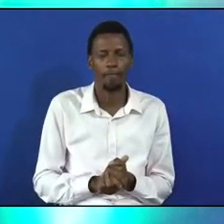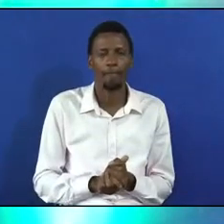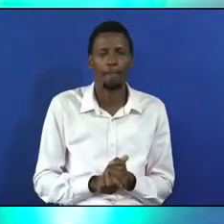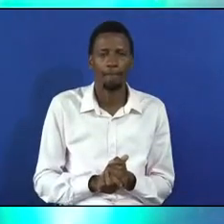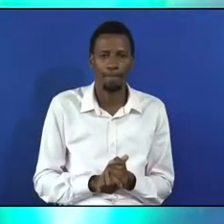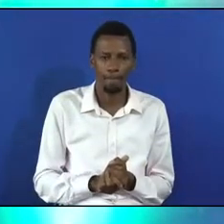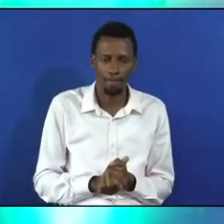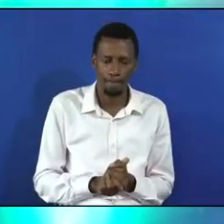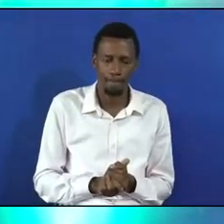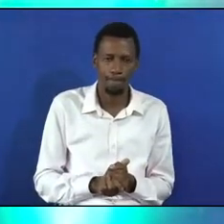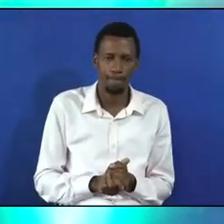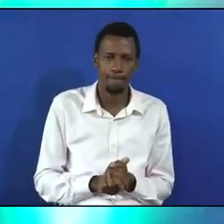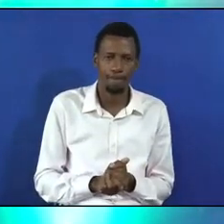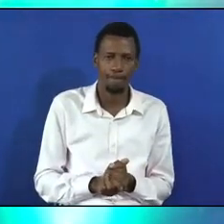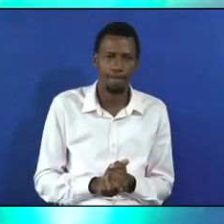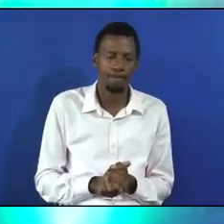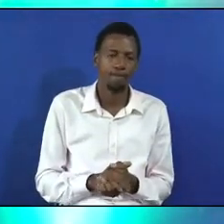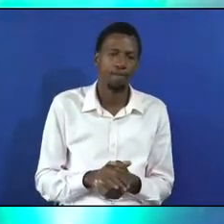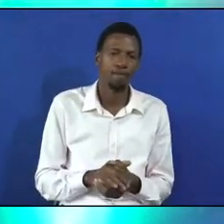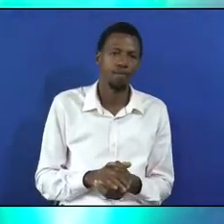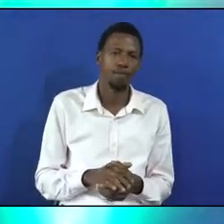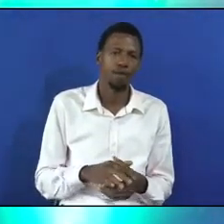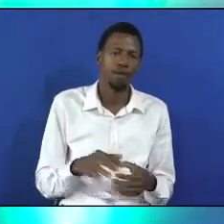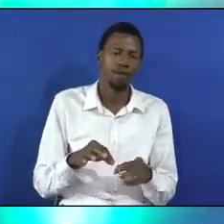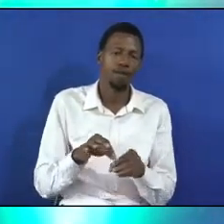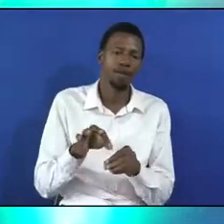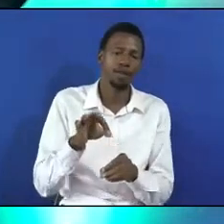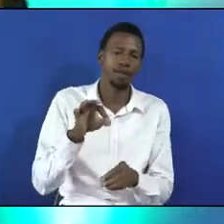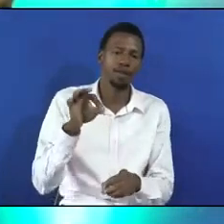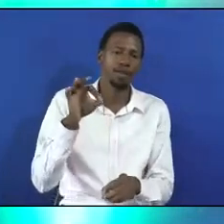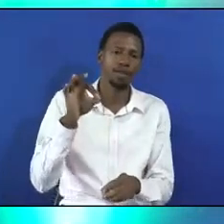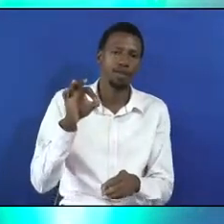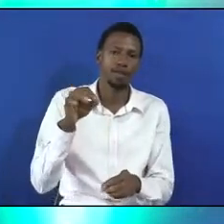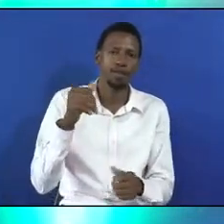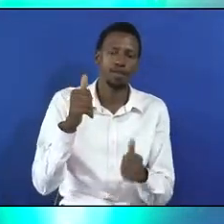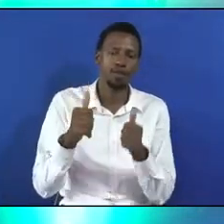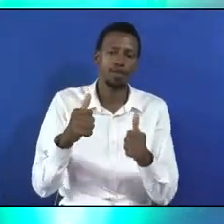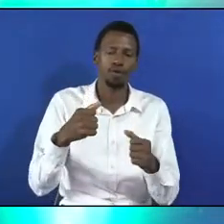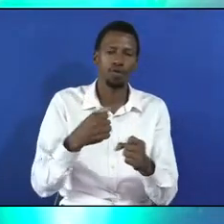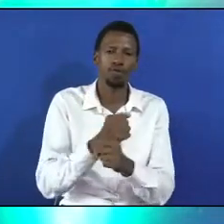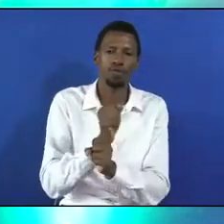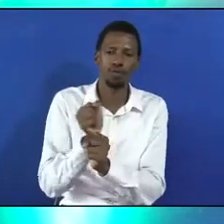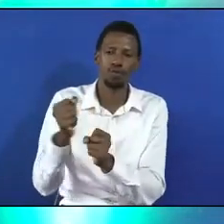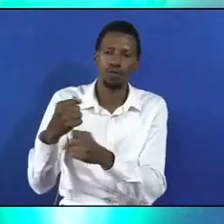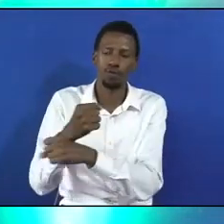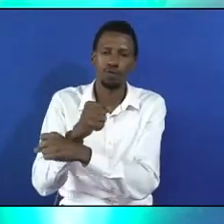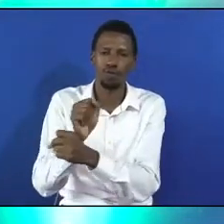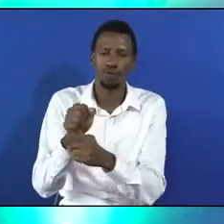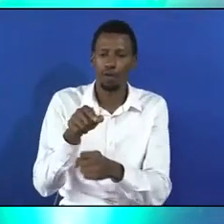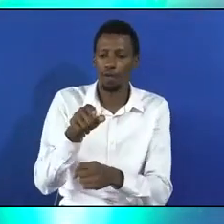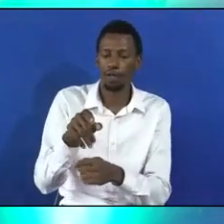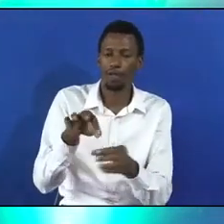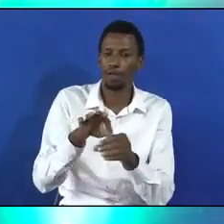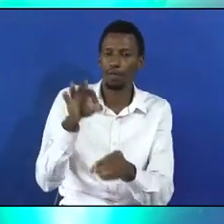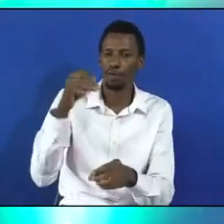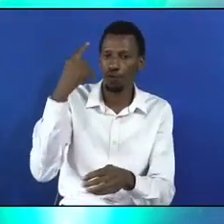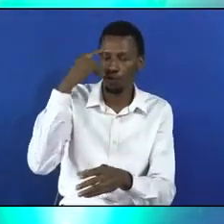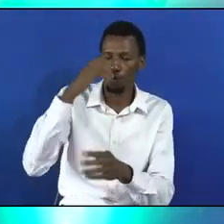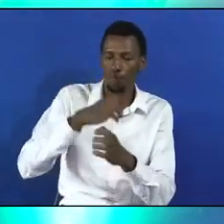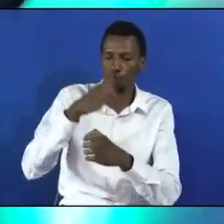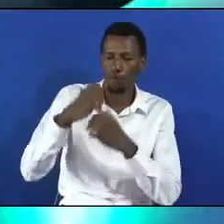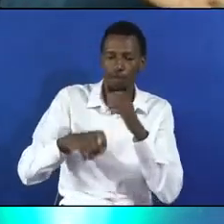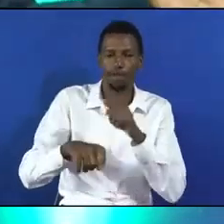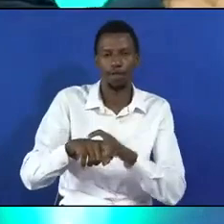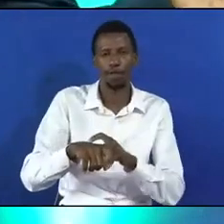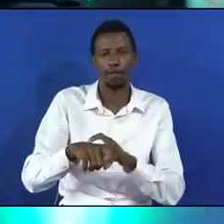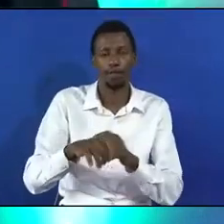The spirit that is going around is the spirit of the end times. The Bible tells us